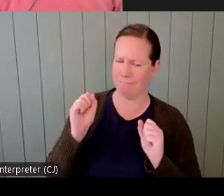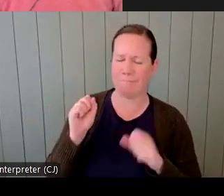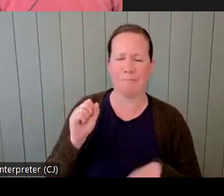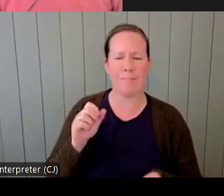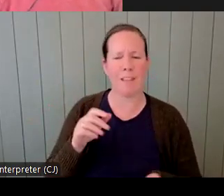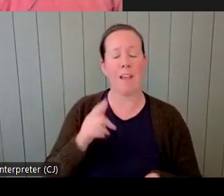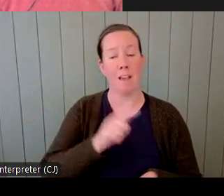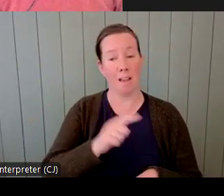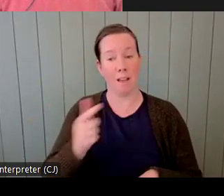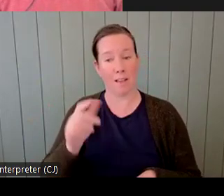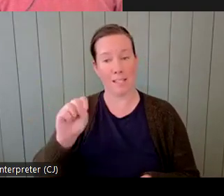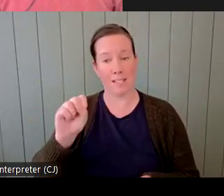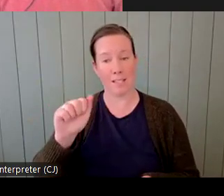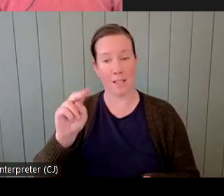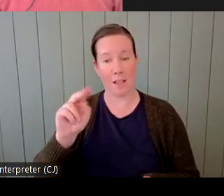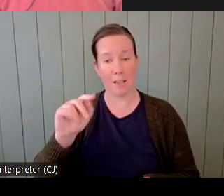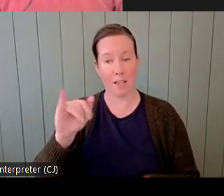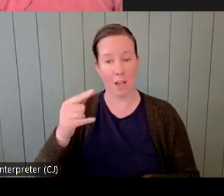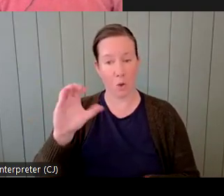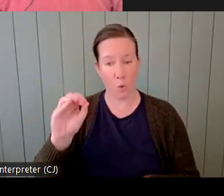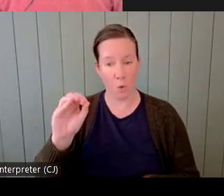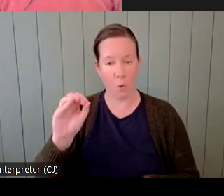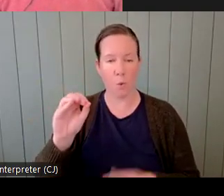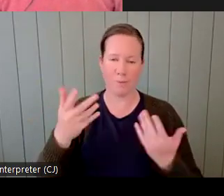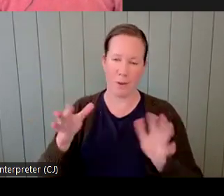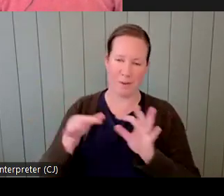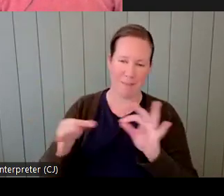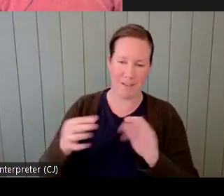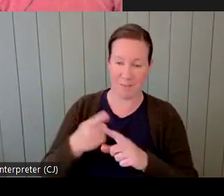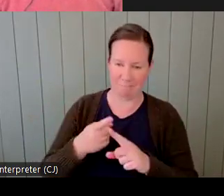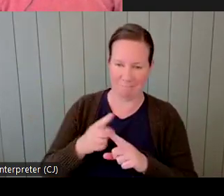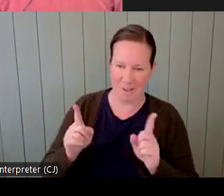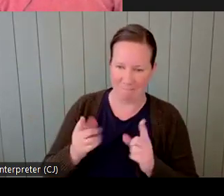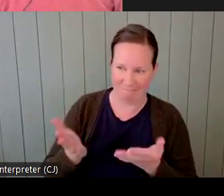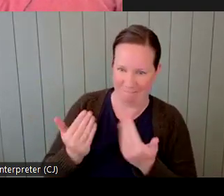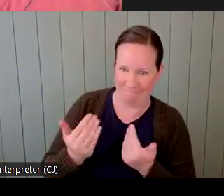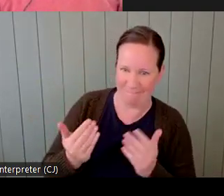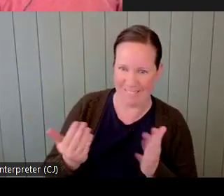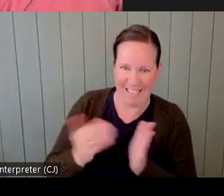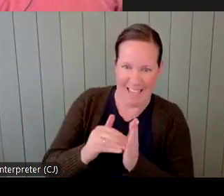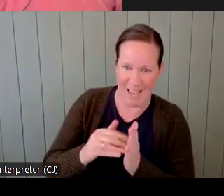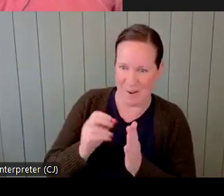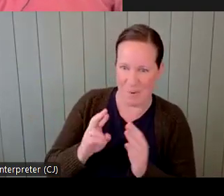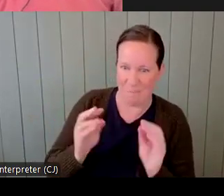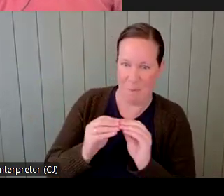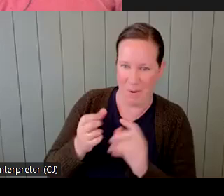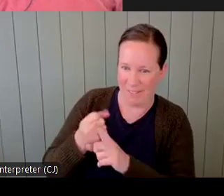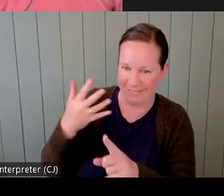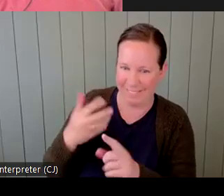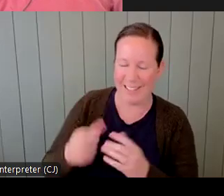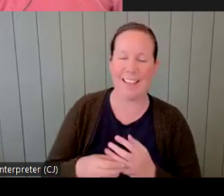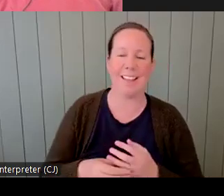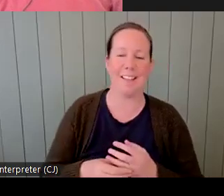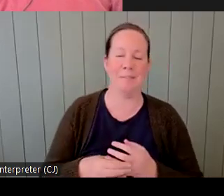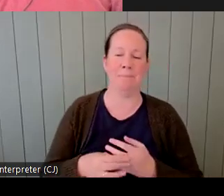little bit about this, but it won't hurt us to hear it again. But, so, if I'm just starting